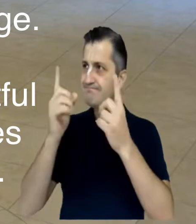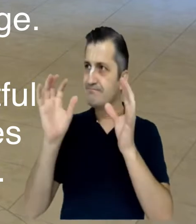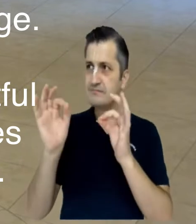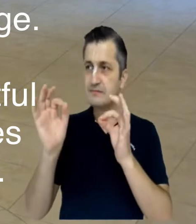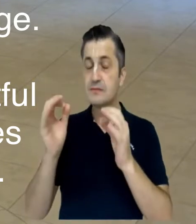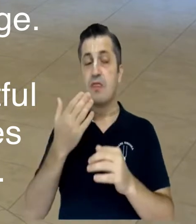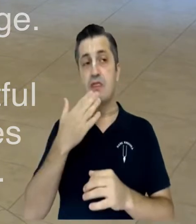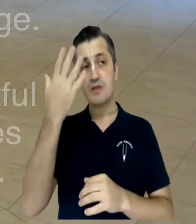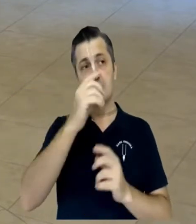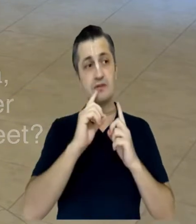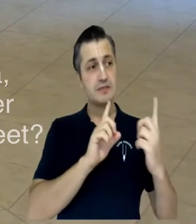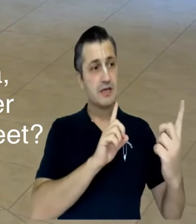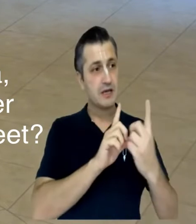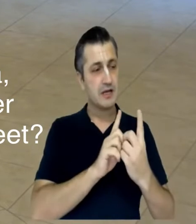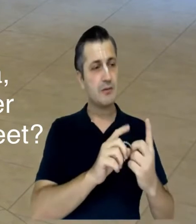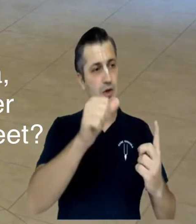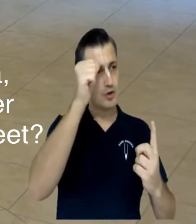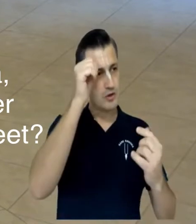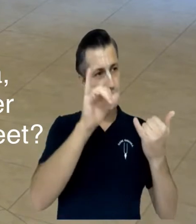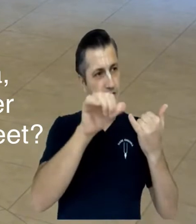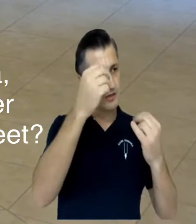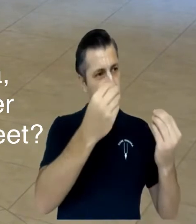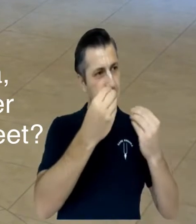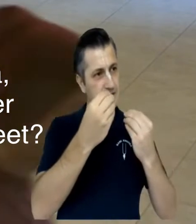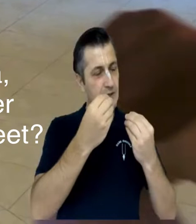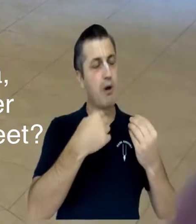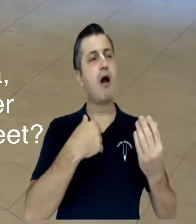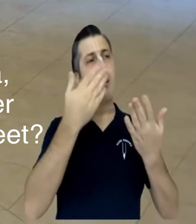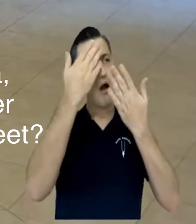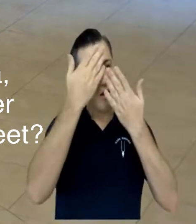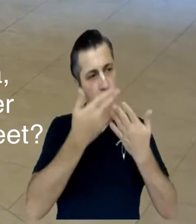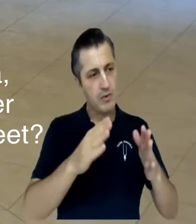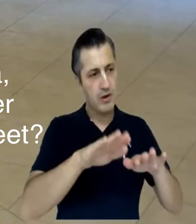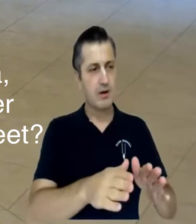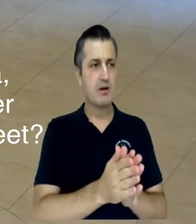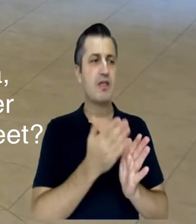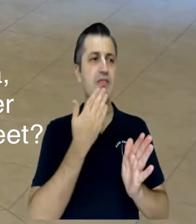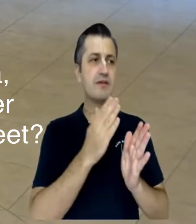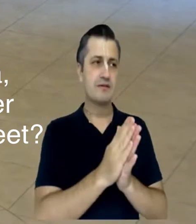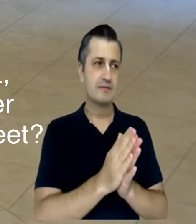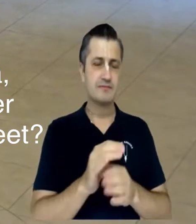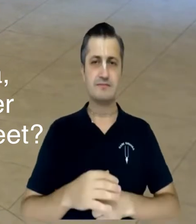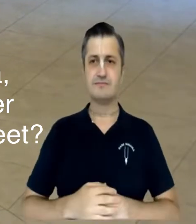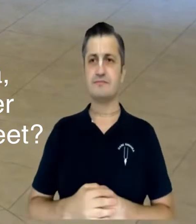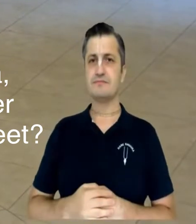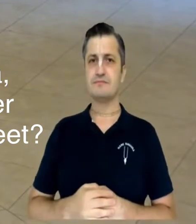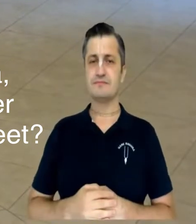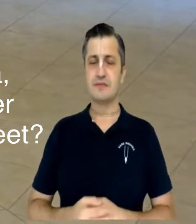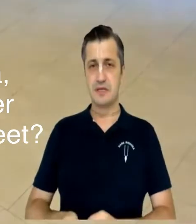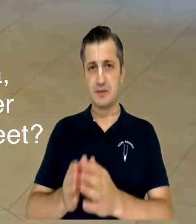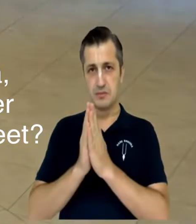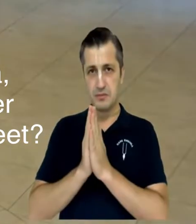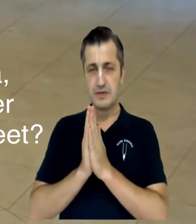Shri Guruve Namaha Shri Chaitanya Manobishtam Stapitam Yena Bhutale